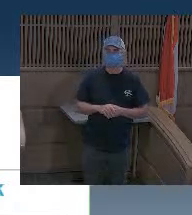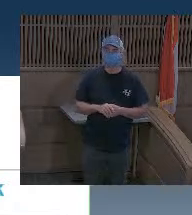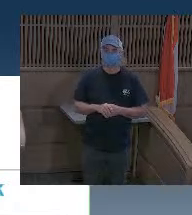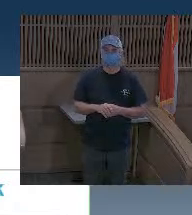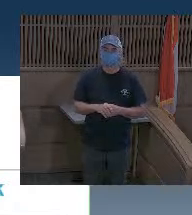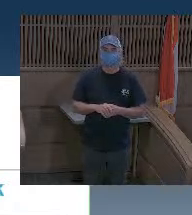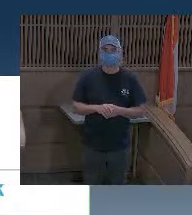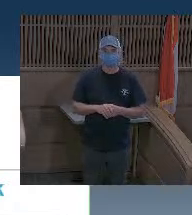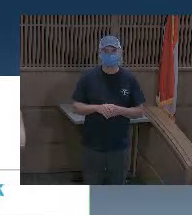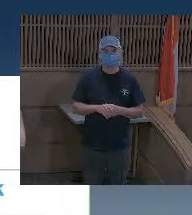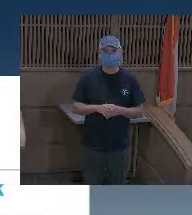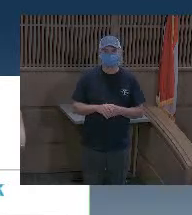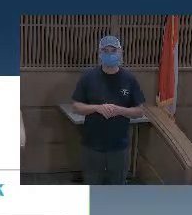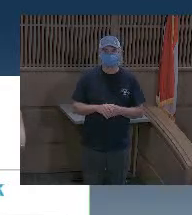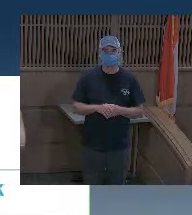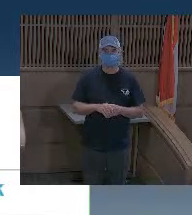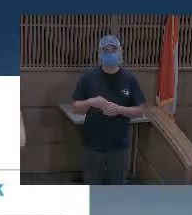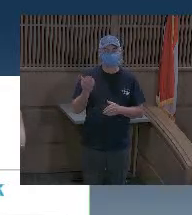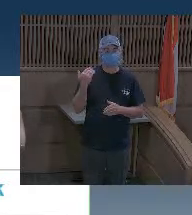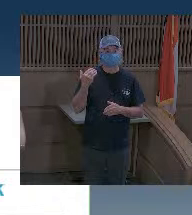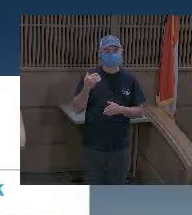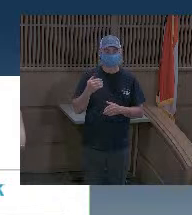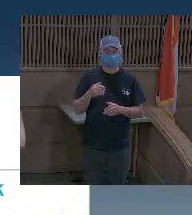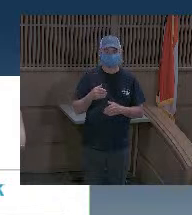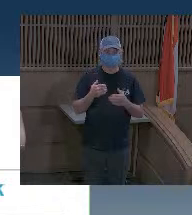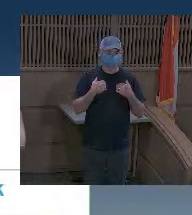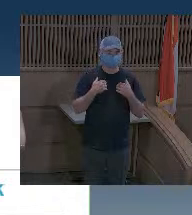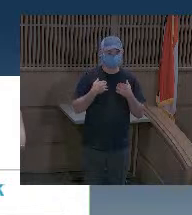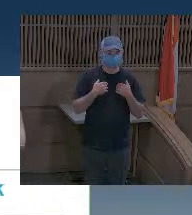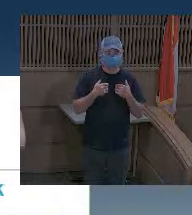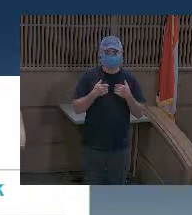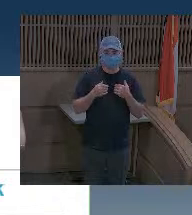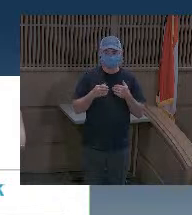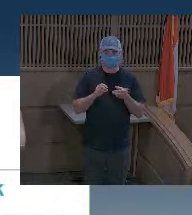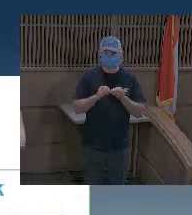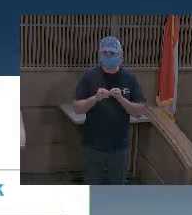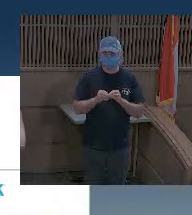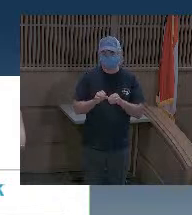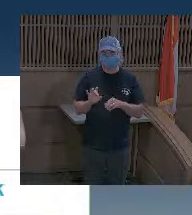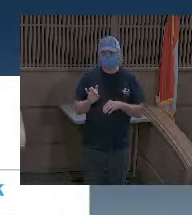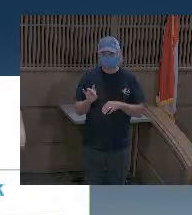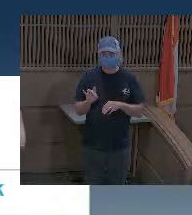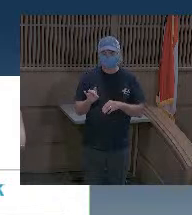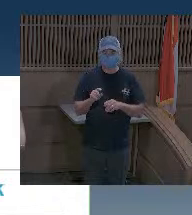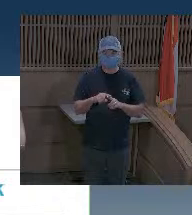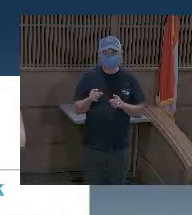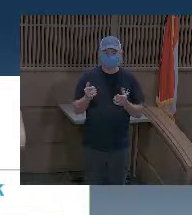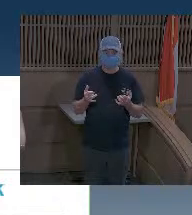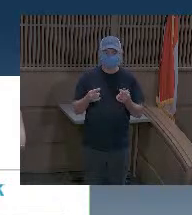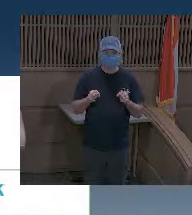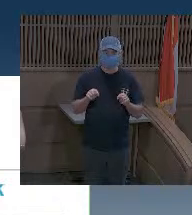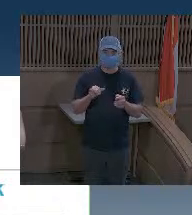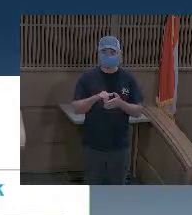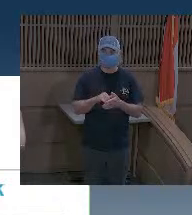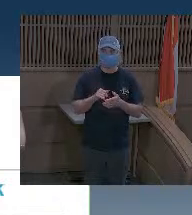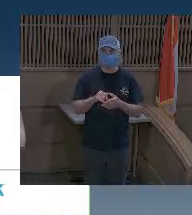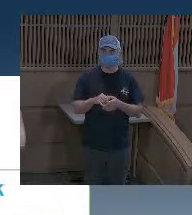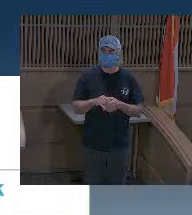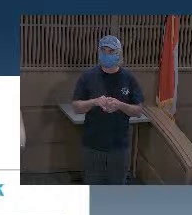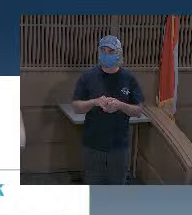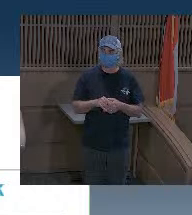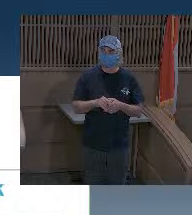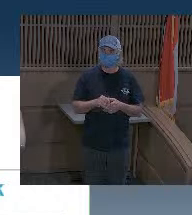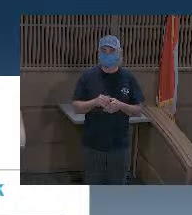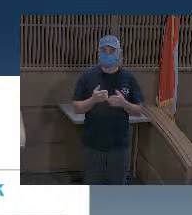ago when we were in the single digits of 8, but we hope to continue to see to push that number down. Our critical care numbers remain pretty steady. We have 15 people